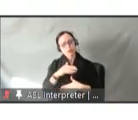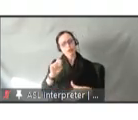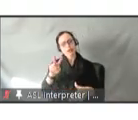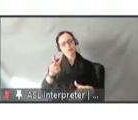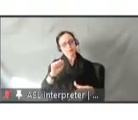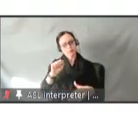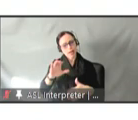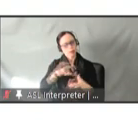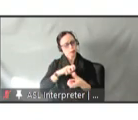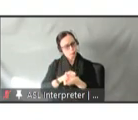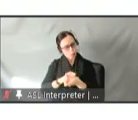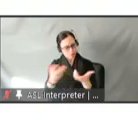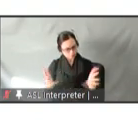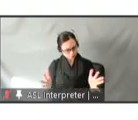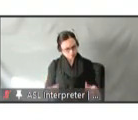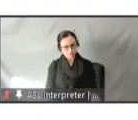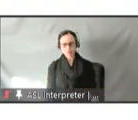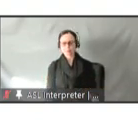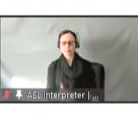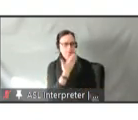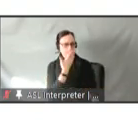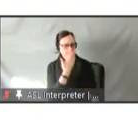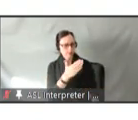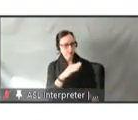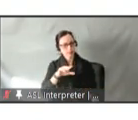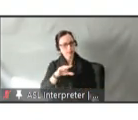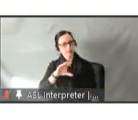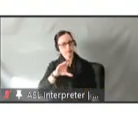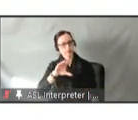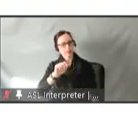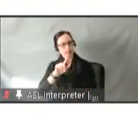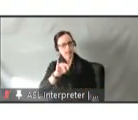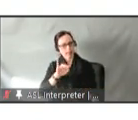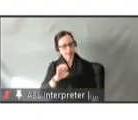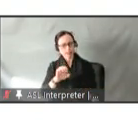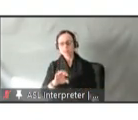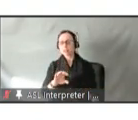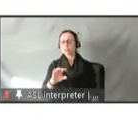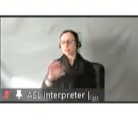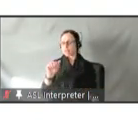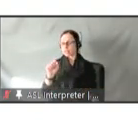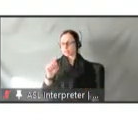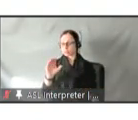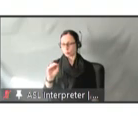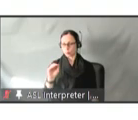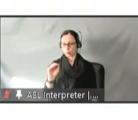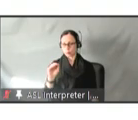report. Thank you very much, Kelly. Next is Asto.